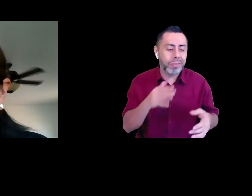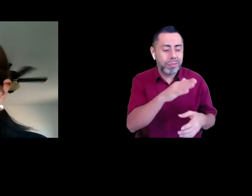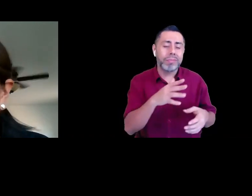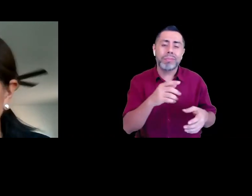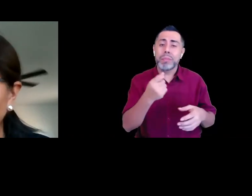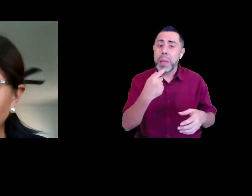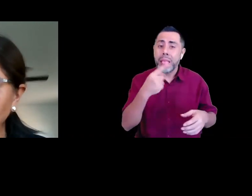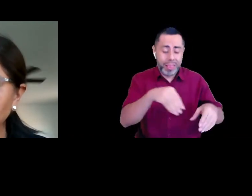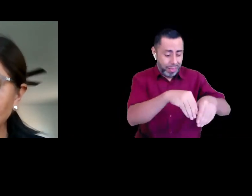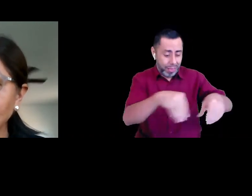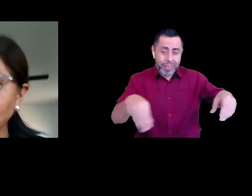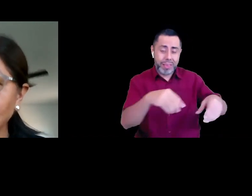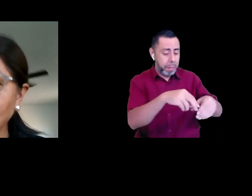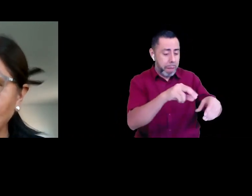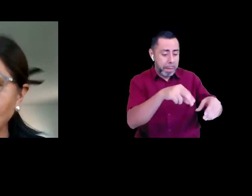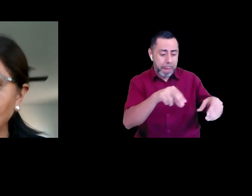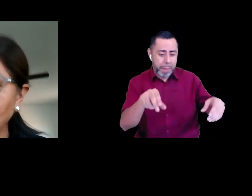So we make sure that